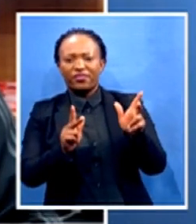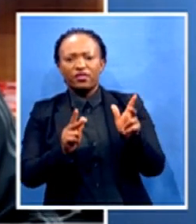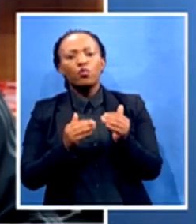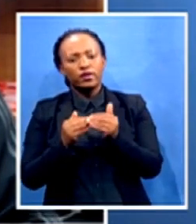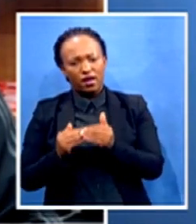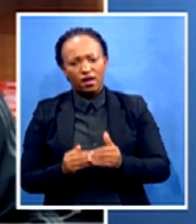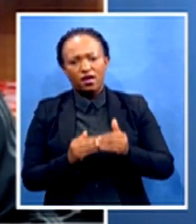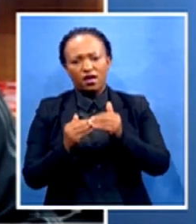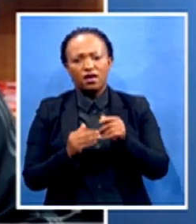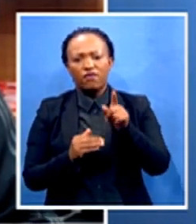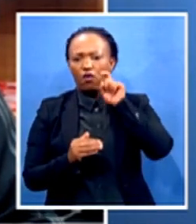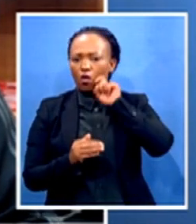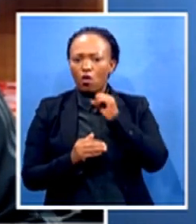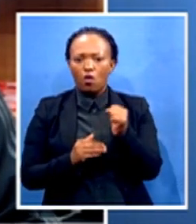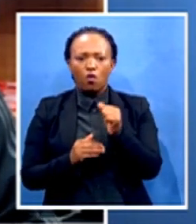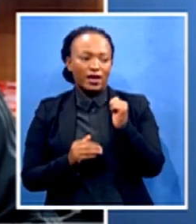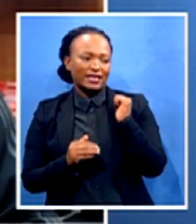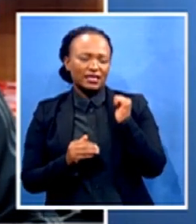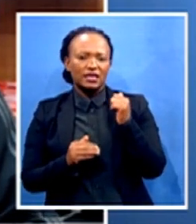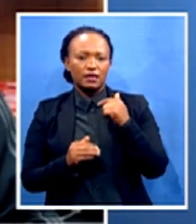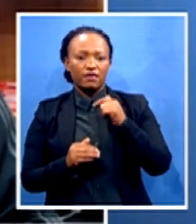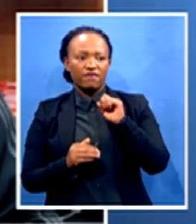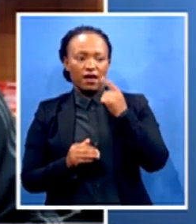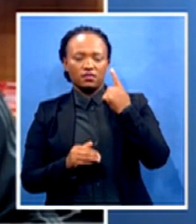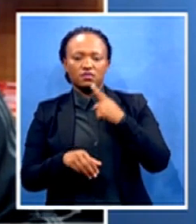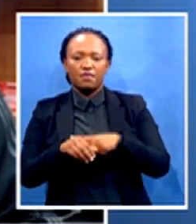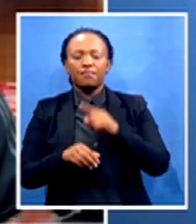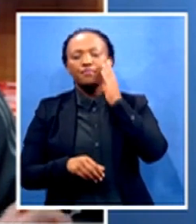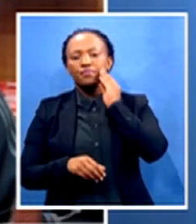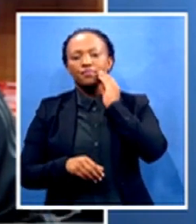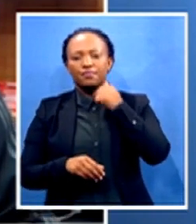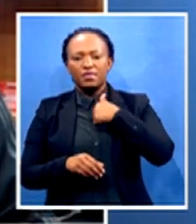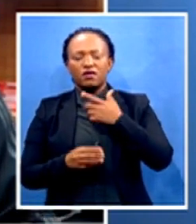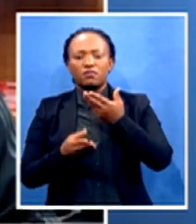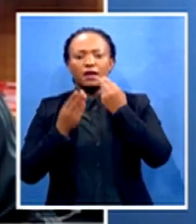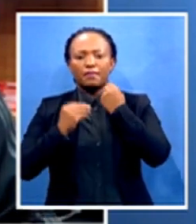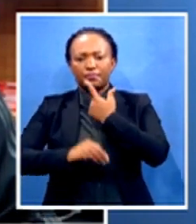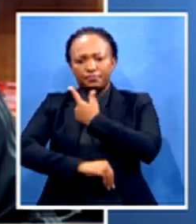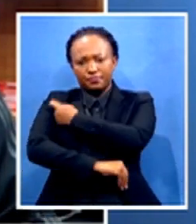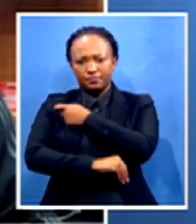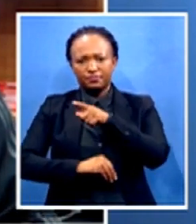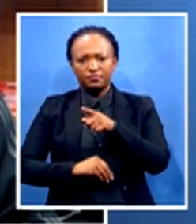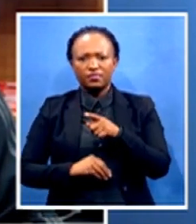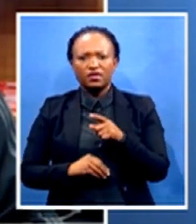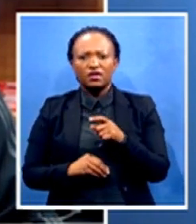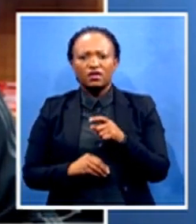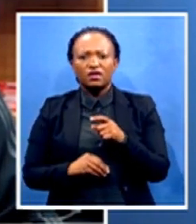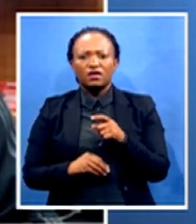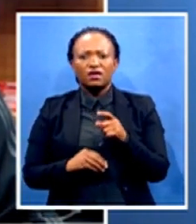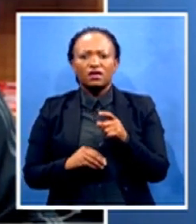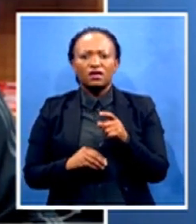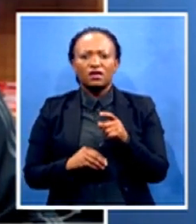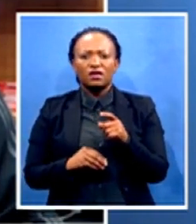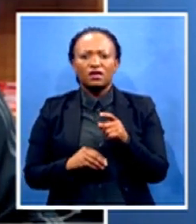was an experience that was like a normal vaccination. I thought it because of the needle, it was a needless big for